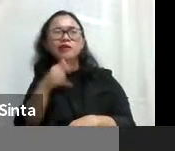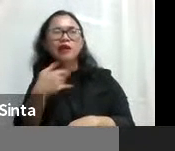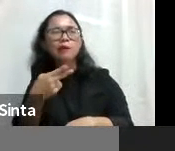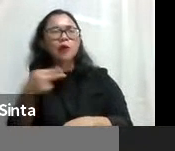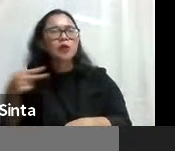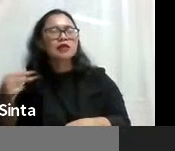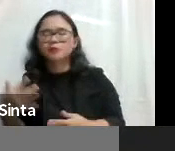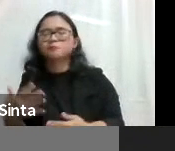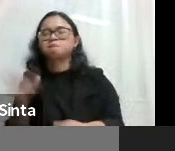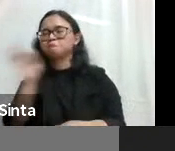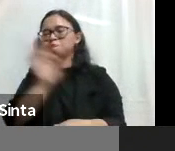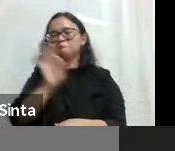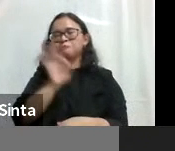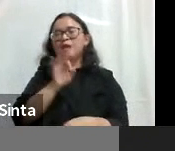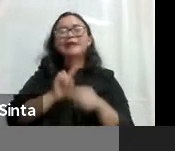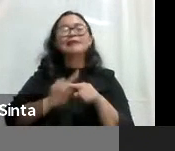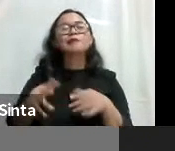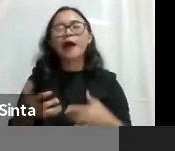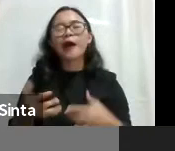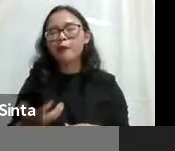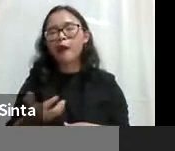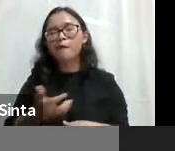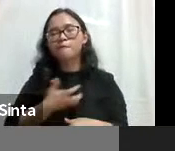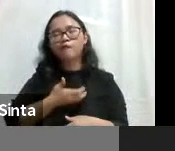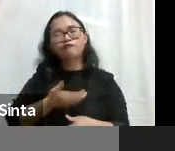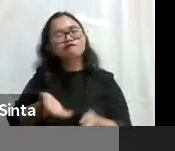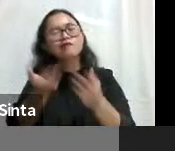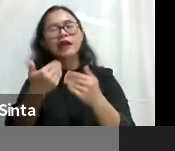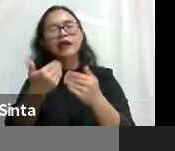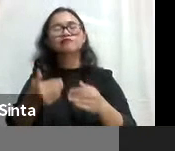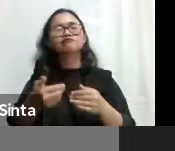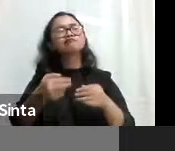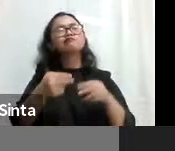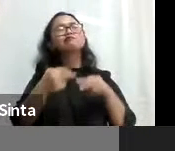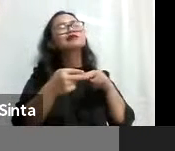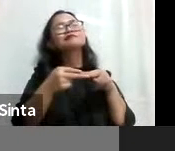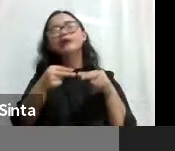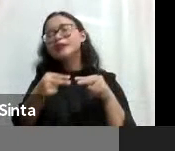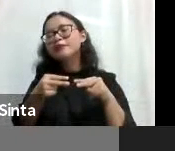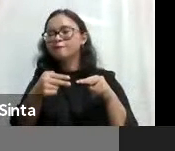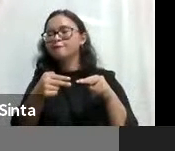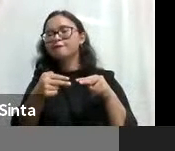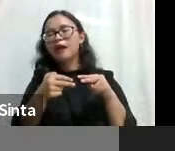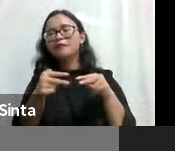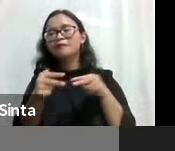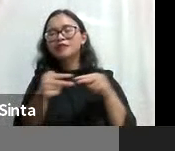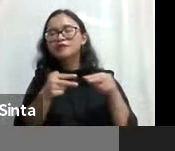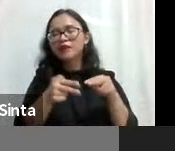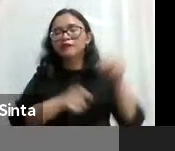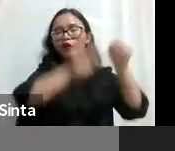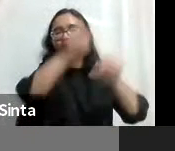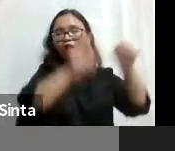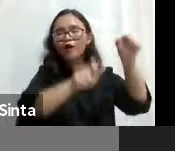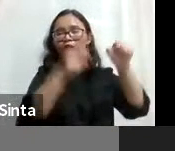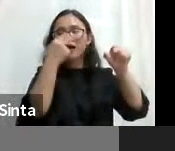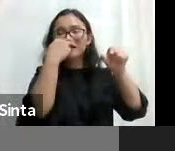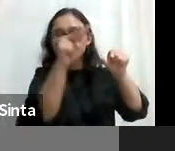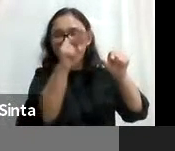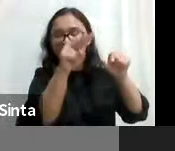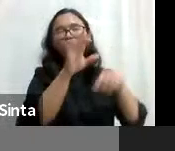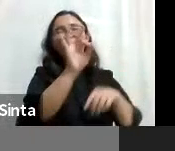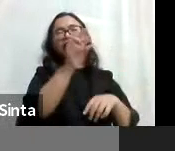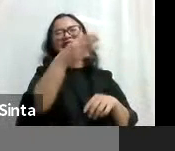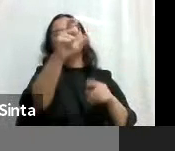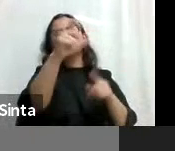do is to reflect a little bit from an outsiders perspective from the OECD perspective on what